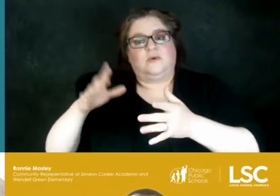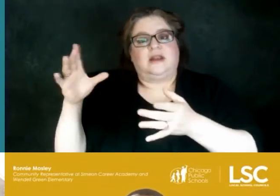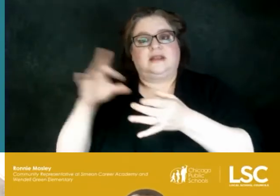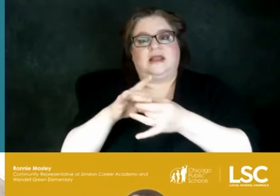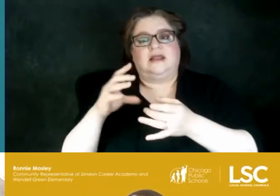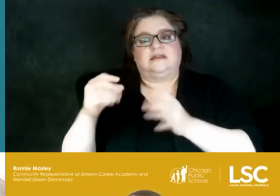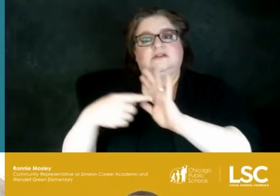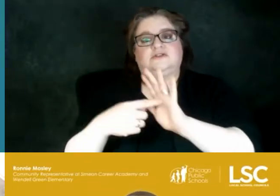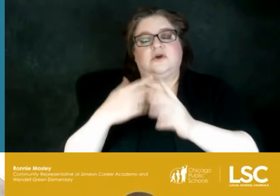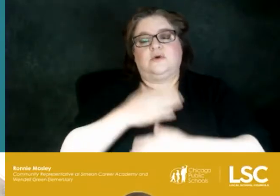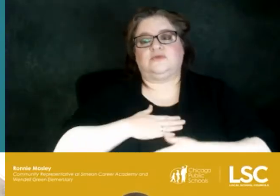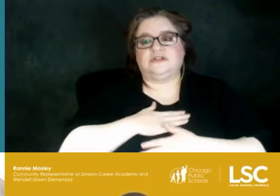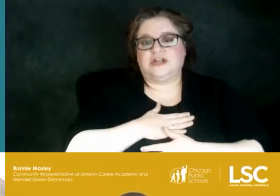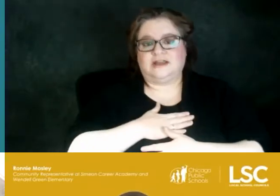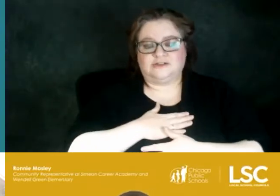show appreciation.